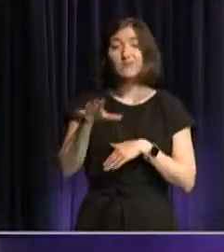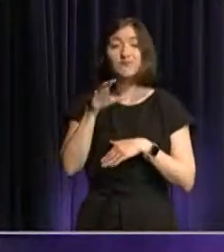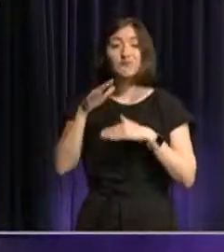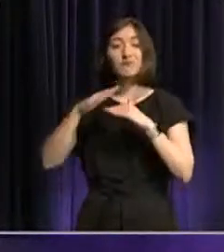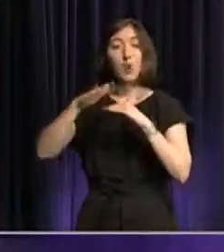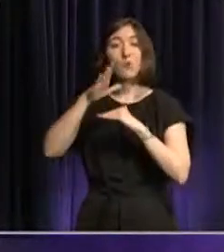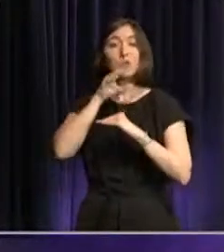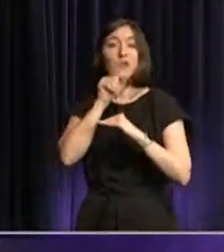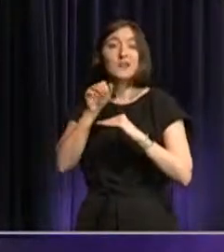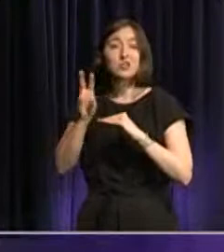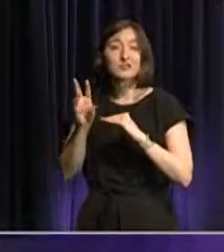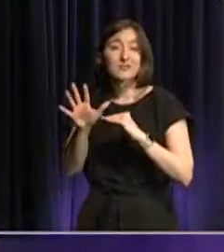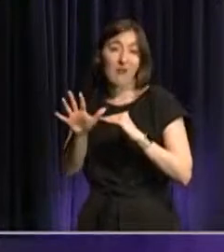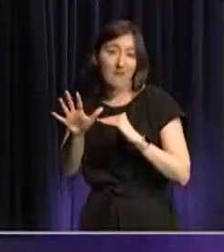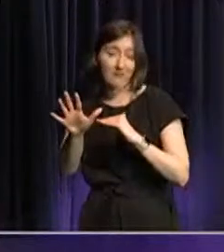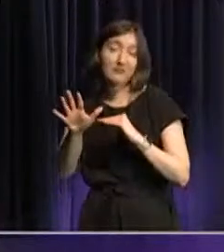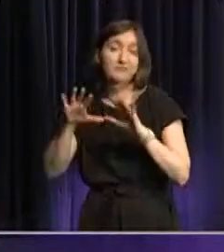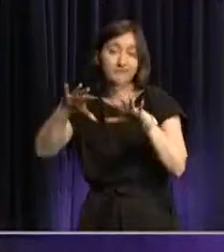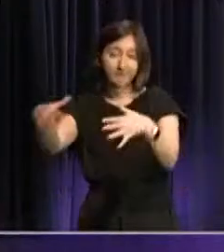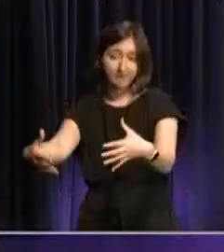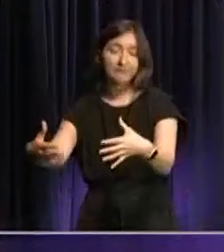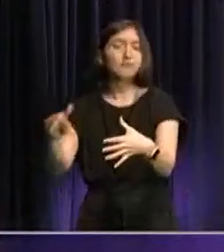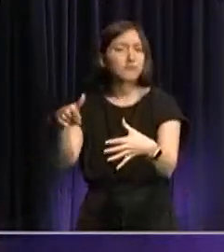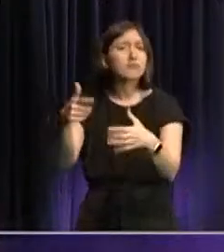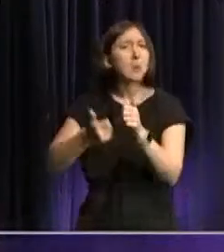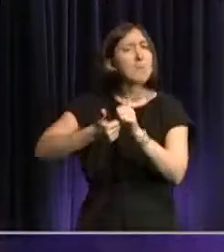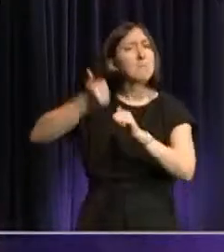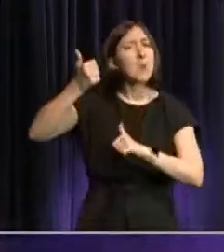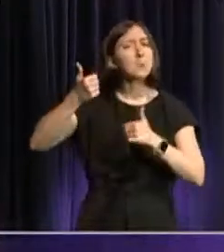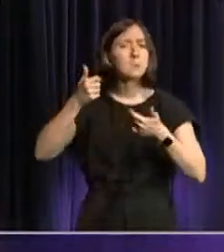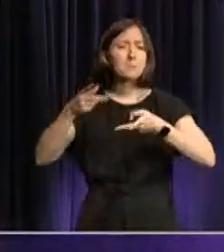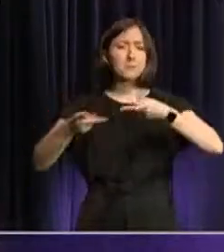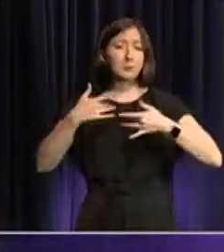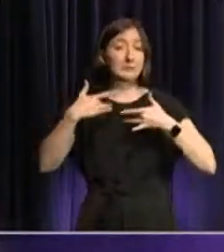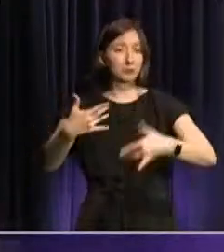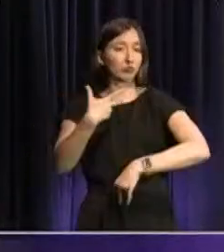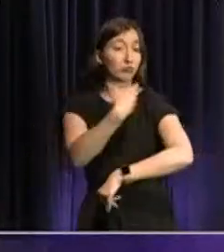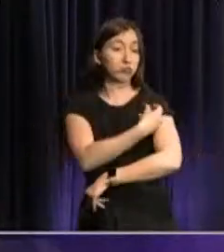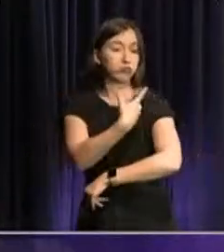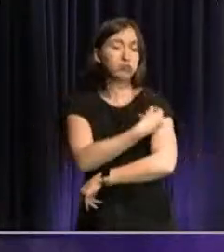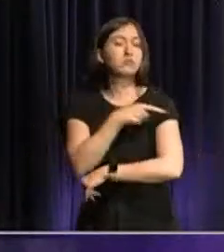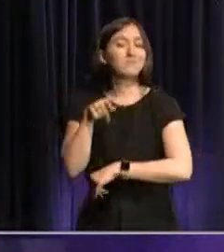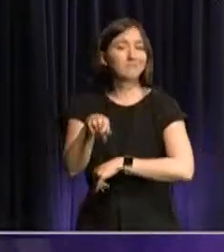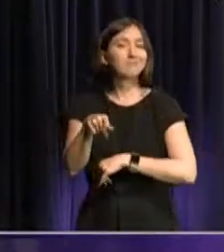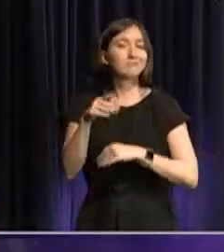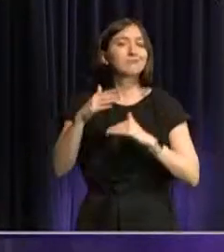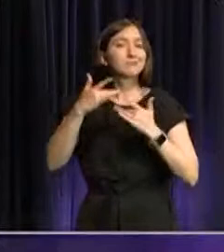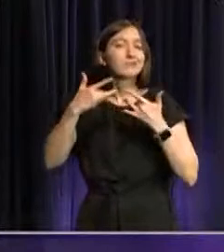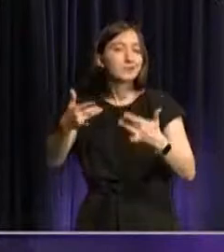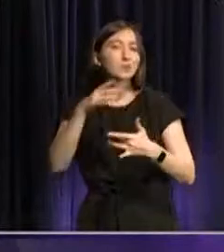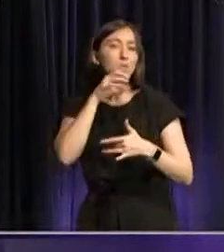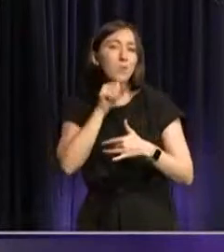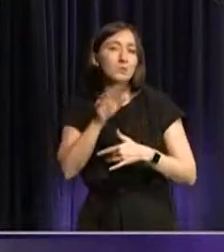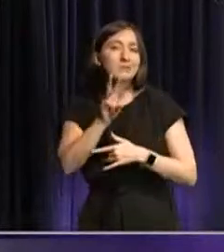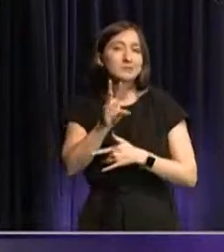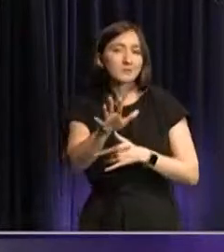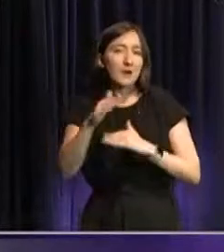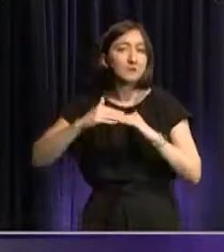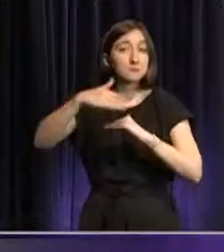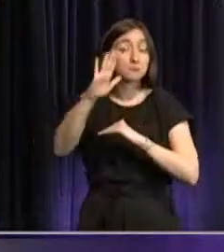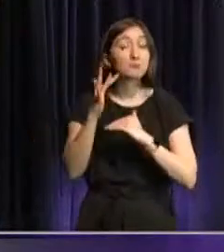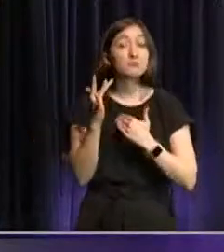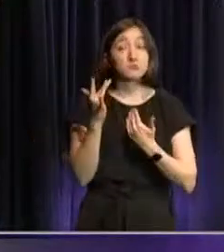up the largest age group of those who have been vaccinating, and that is, of course, by design. We want to make sure that those who are most vulnerable to the